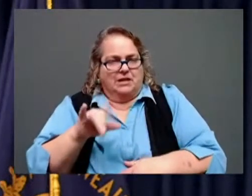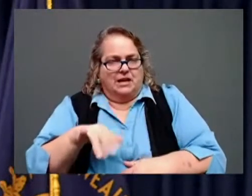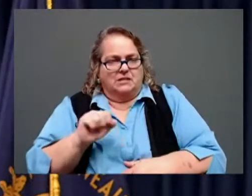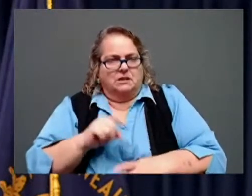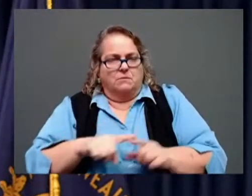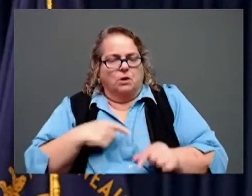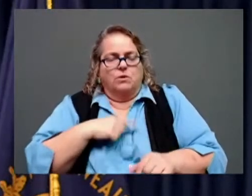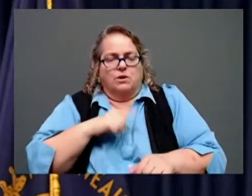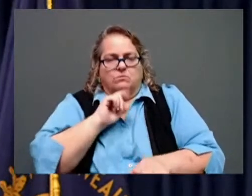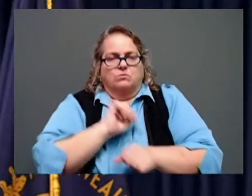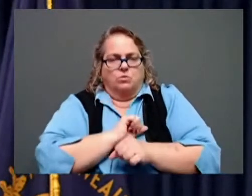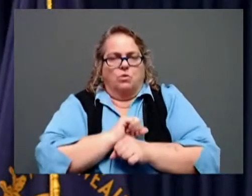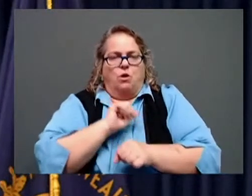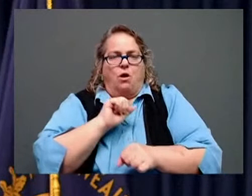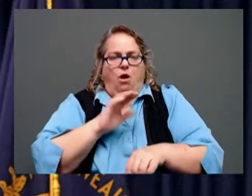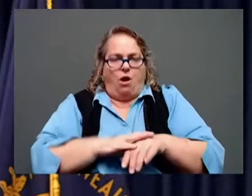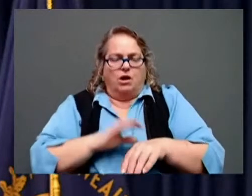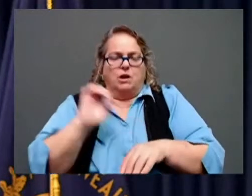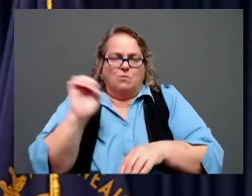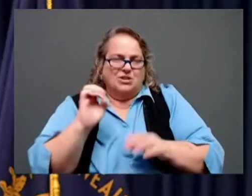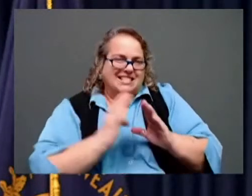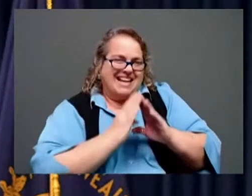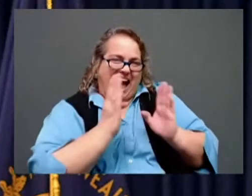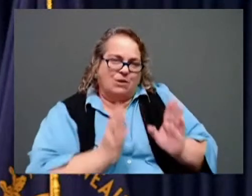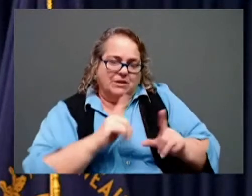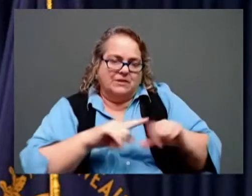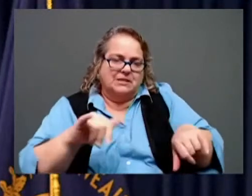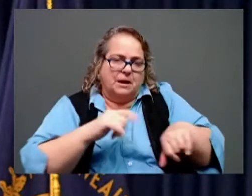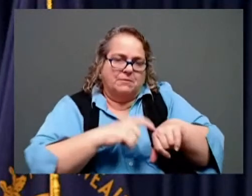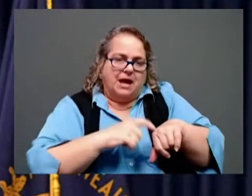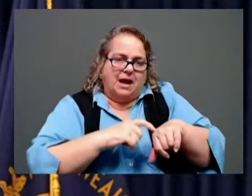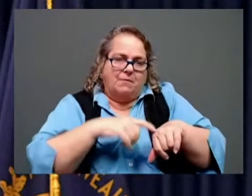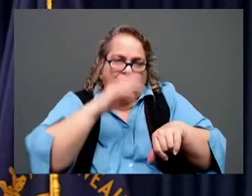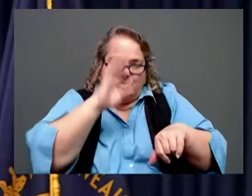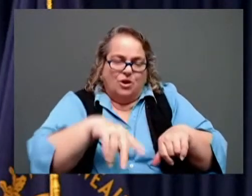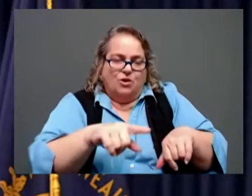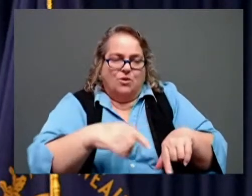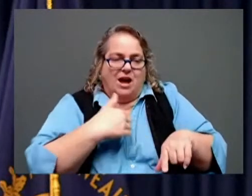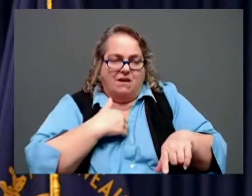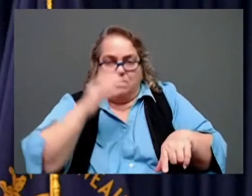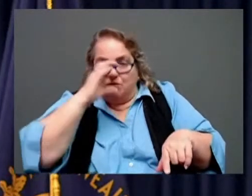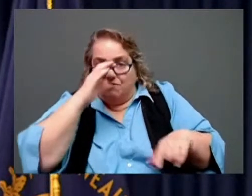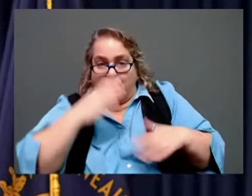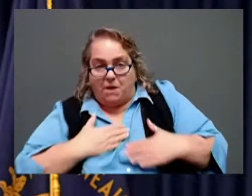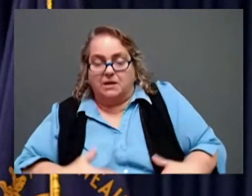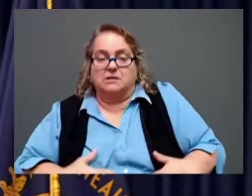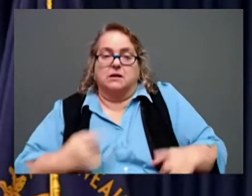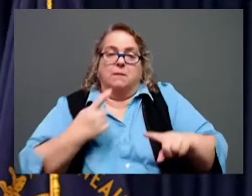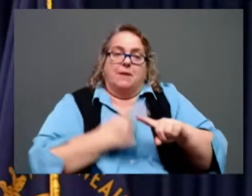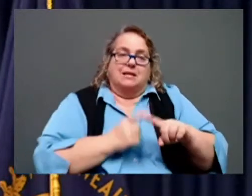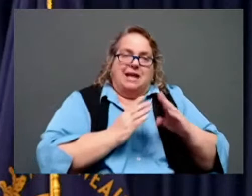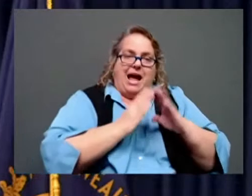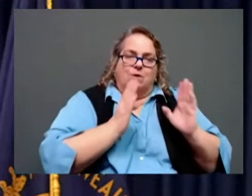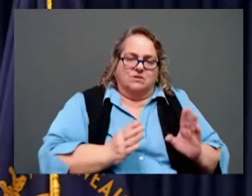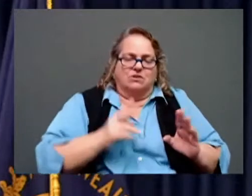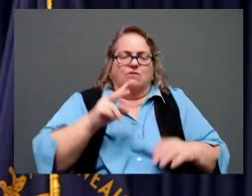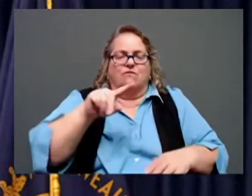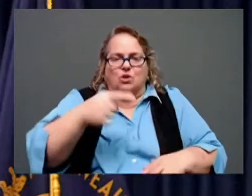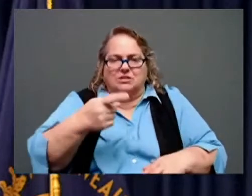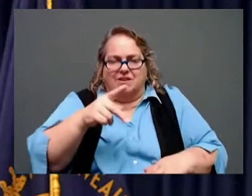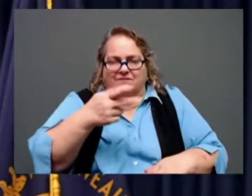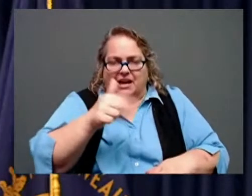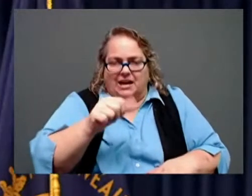emergency housing at the same time. You know, in many ways, we have our first phase overlapping with our second phase right now.